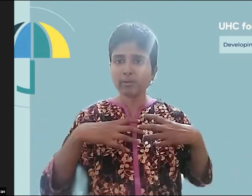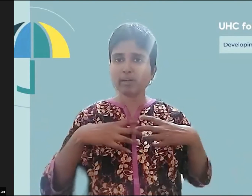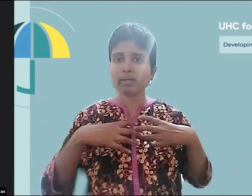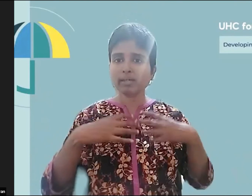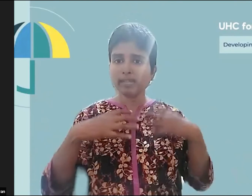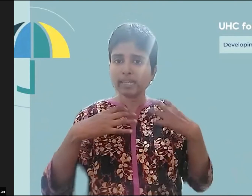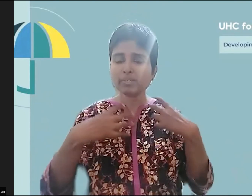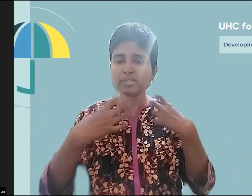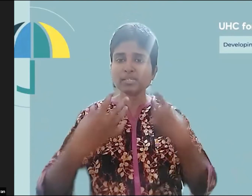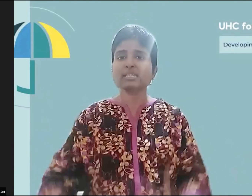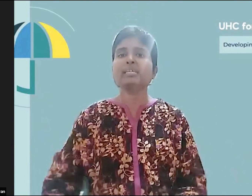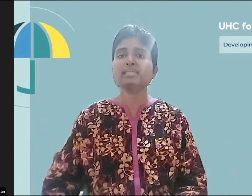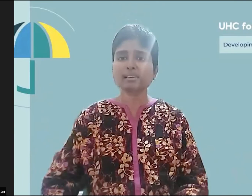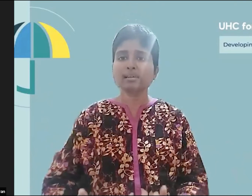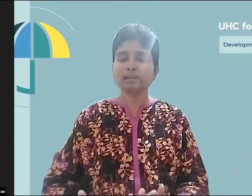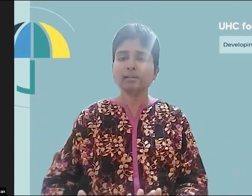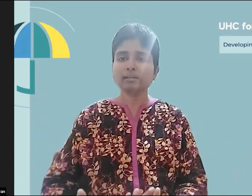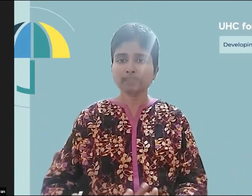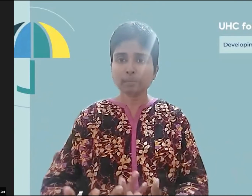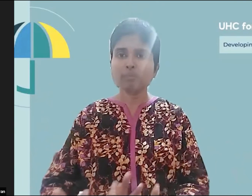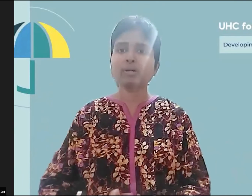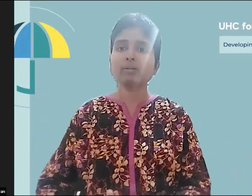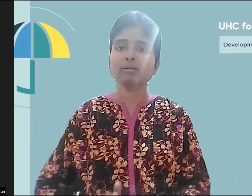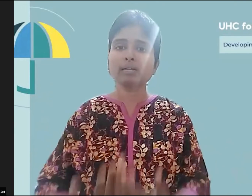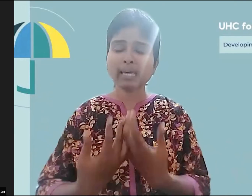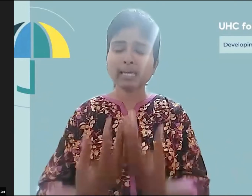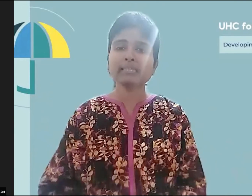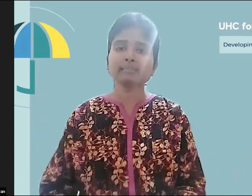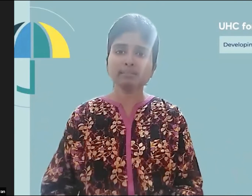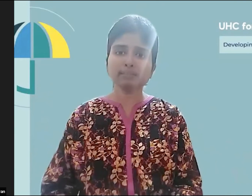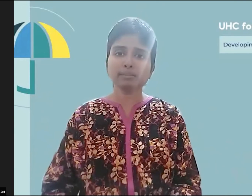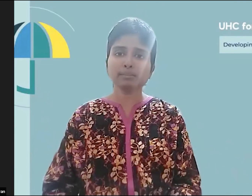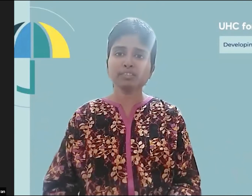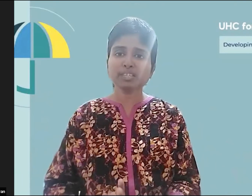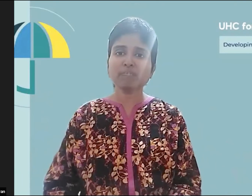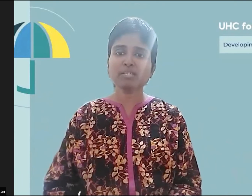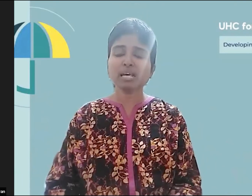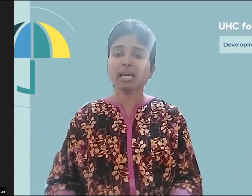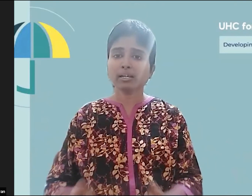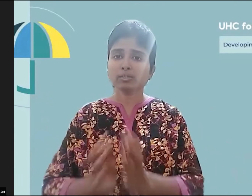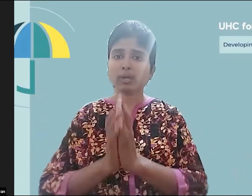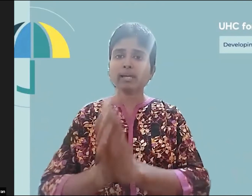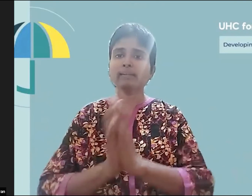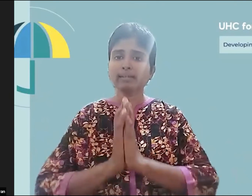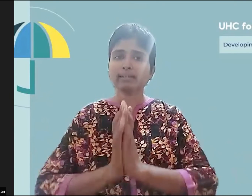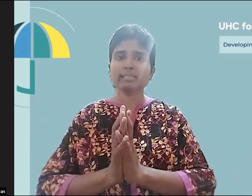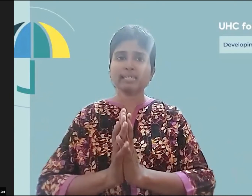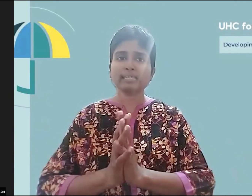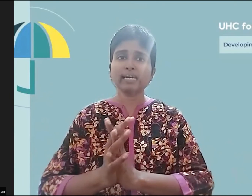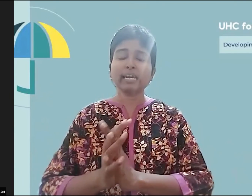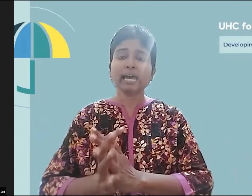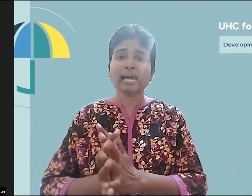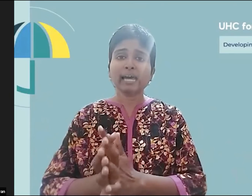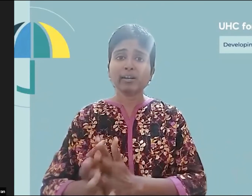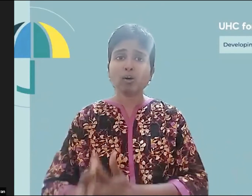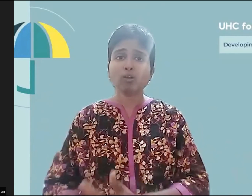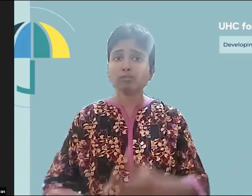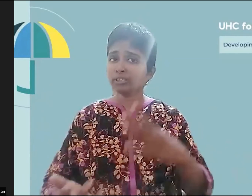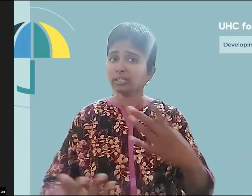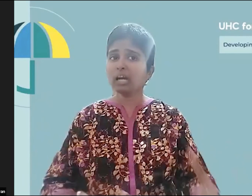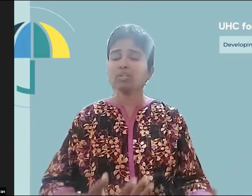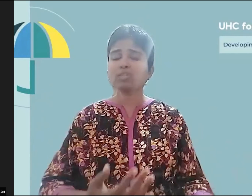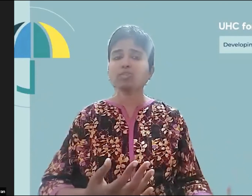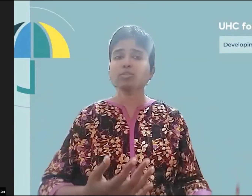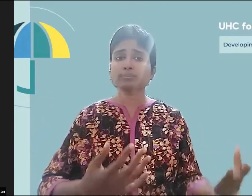when a lay person needs some health service, so and things like that. And also